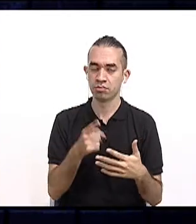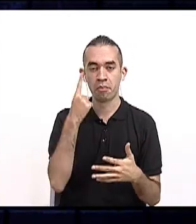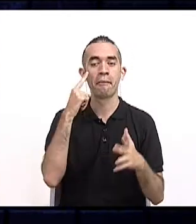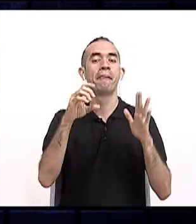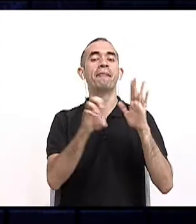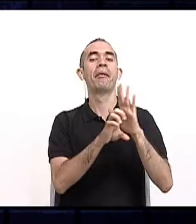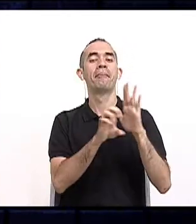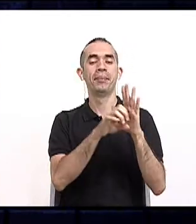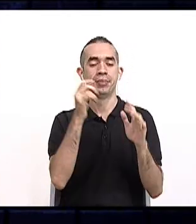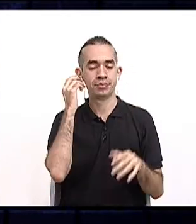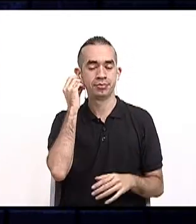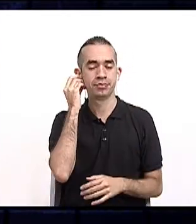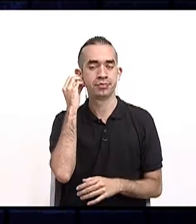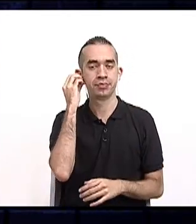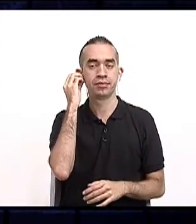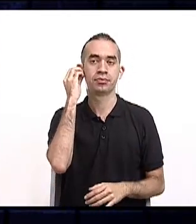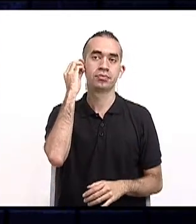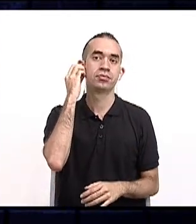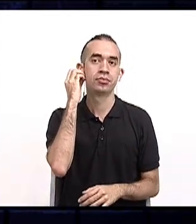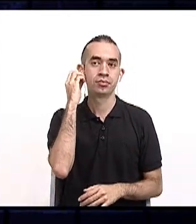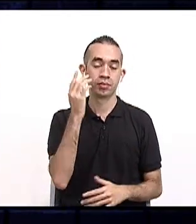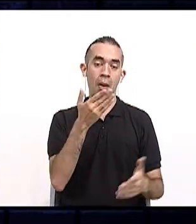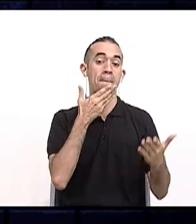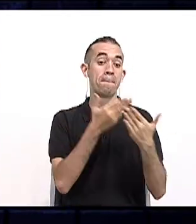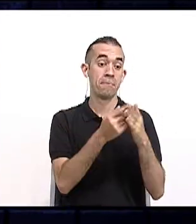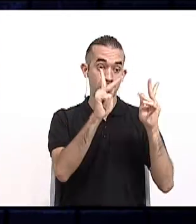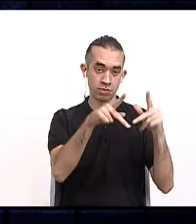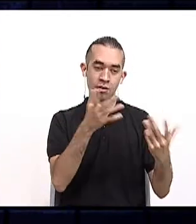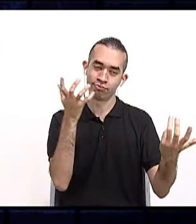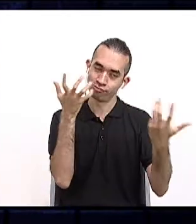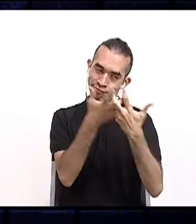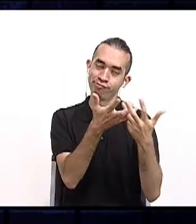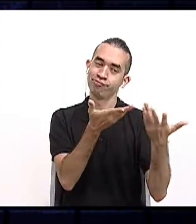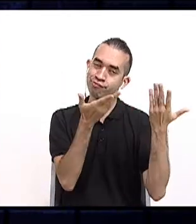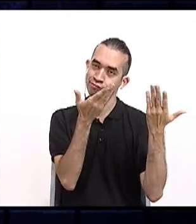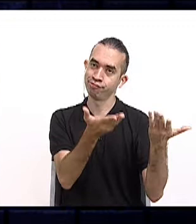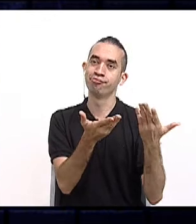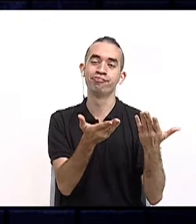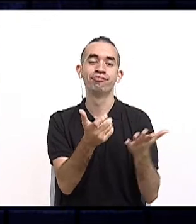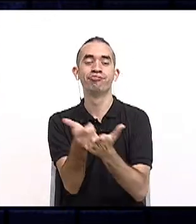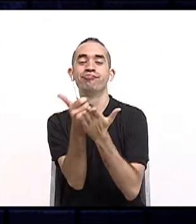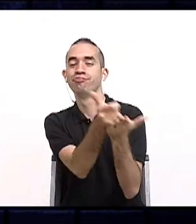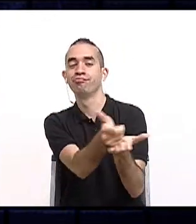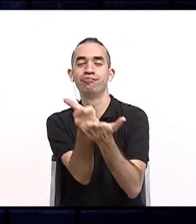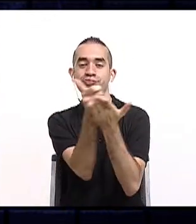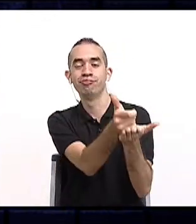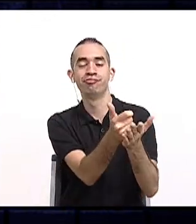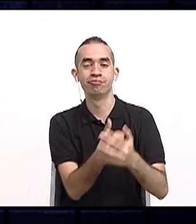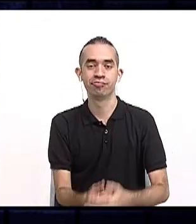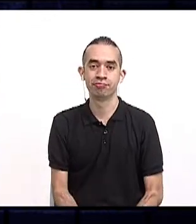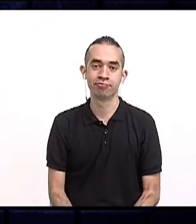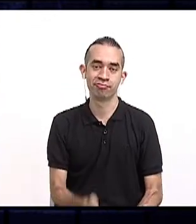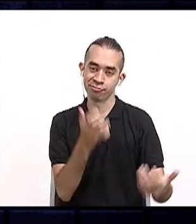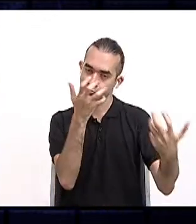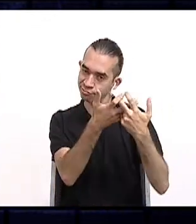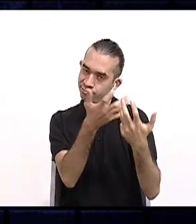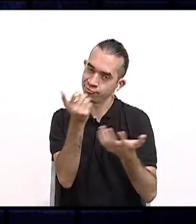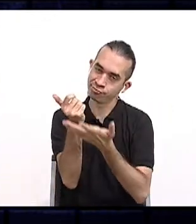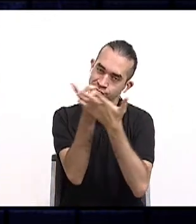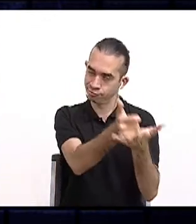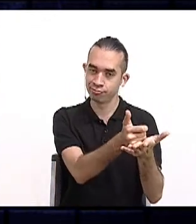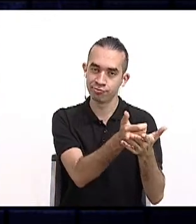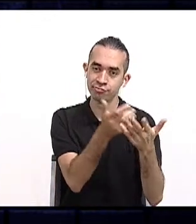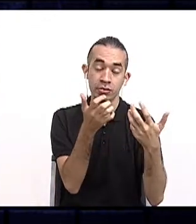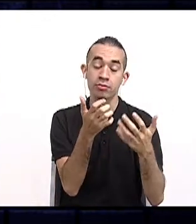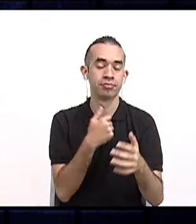guess the meaning in context. Good people are deserving of others' help. Deserving. That is, do you have